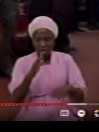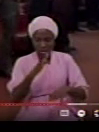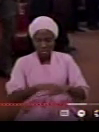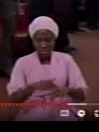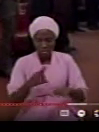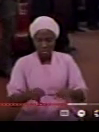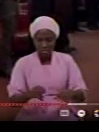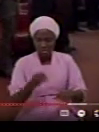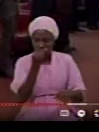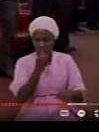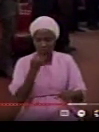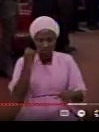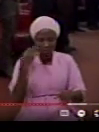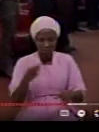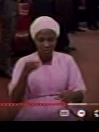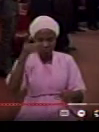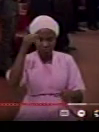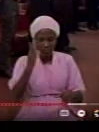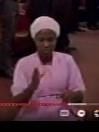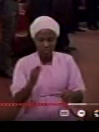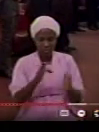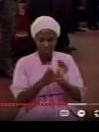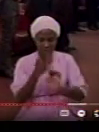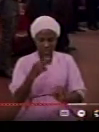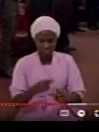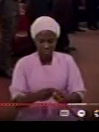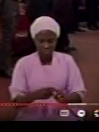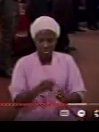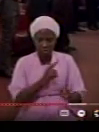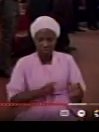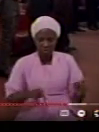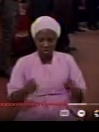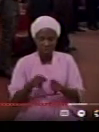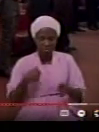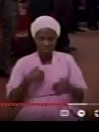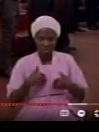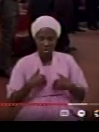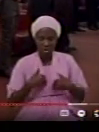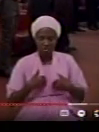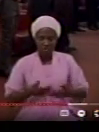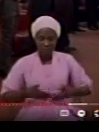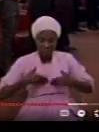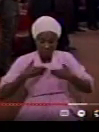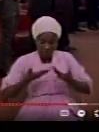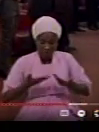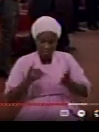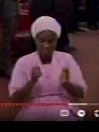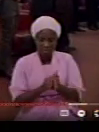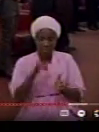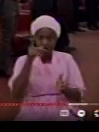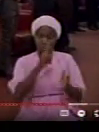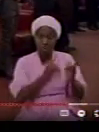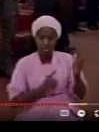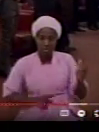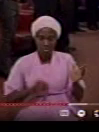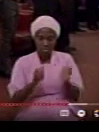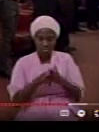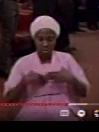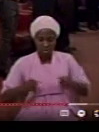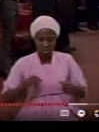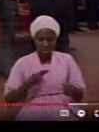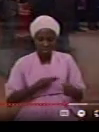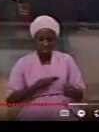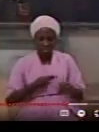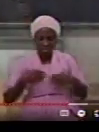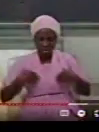therefore, Lord, as you have proclaimed that you are the Lord that healeth us, healing on everyone in Jesus'